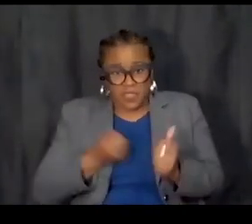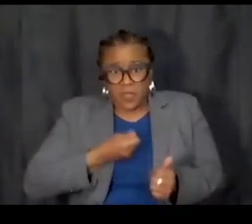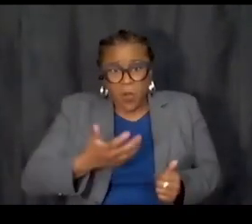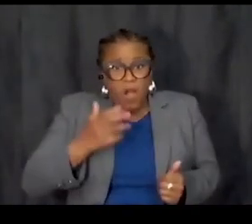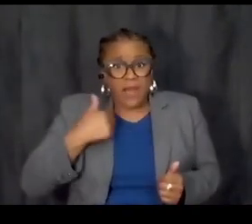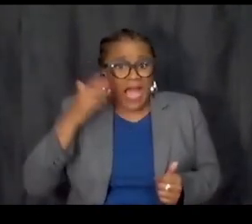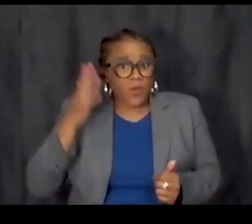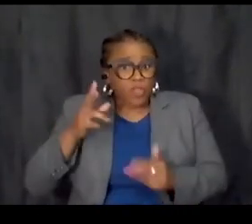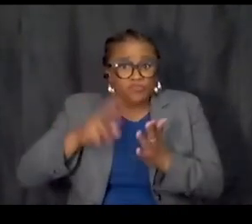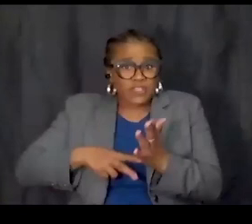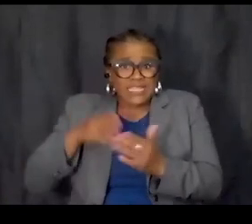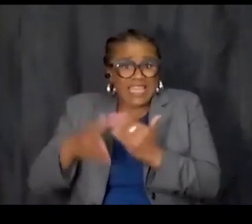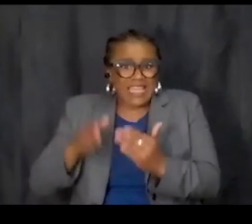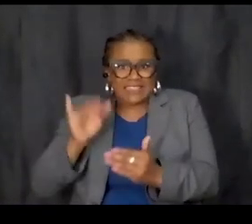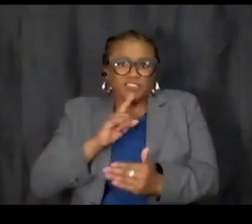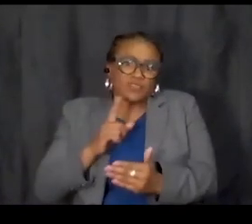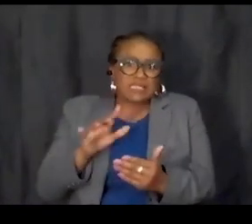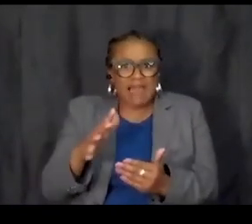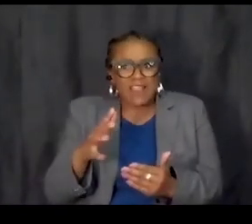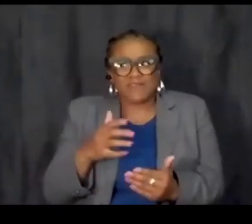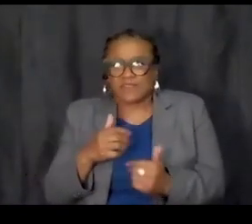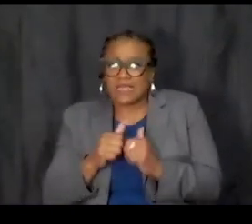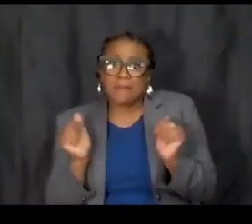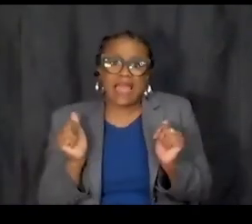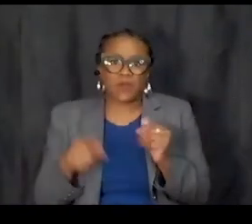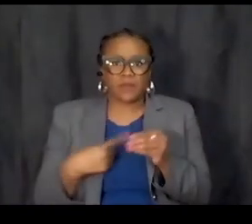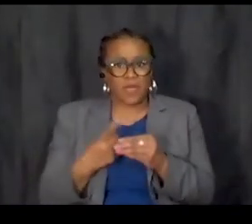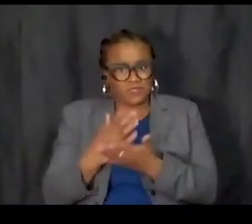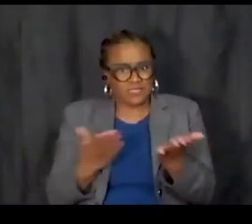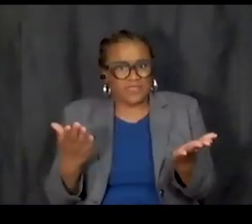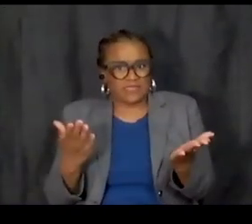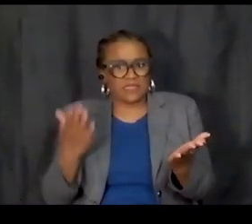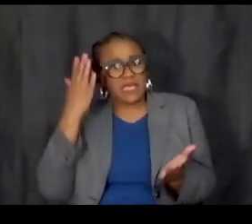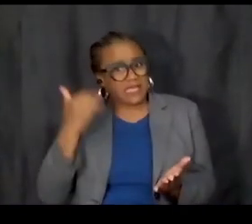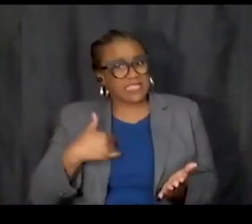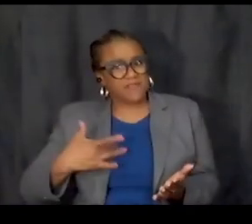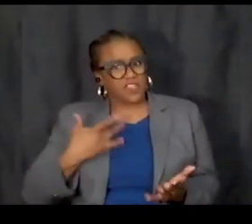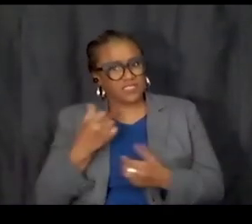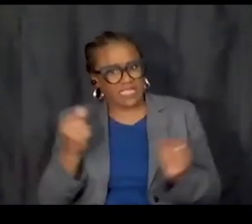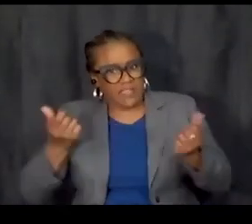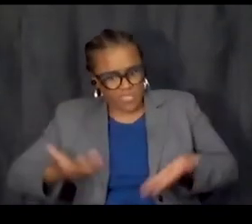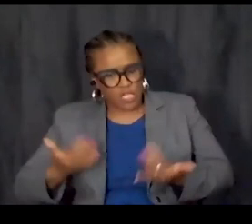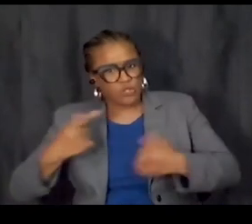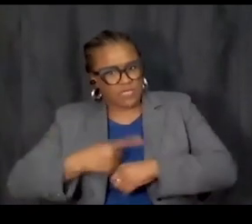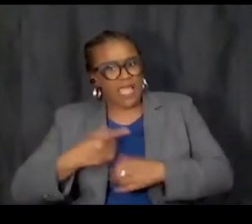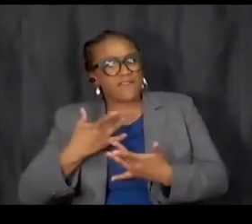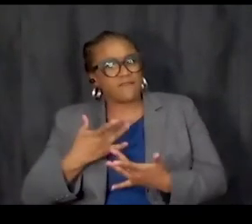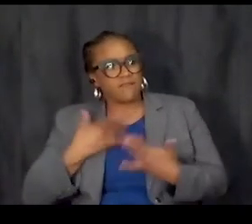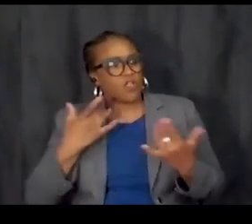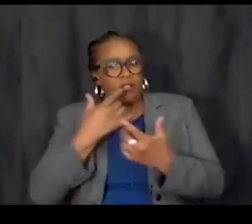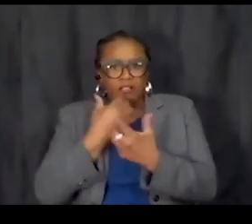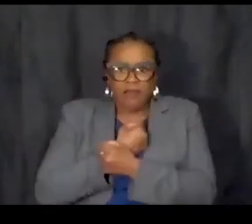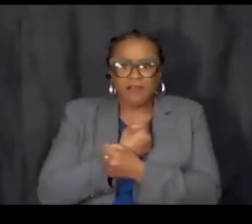out about some things, because I feel safe in the space to do so, because I feel loved and held. And I think Cave Canem was a